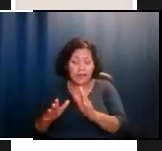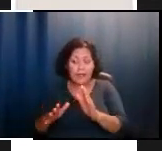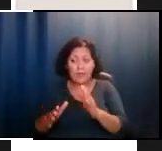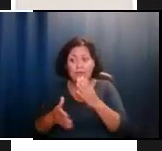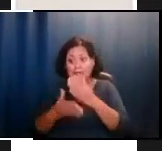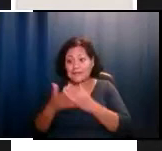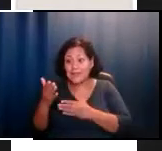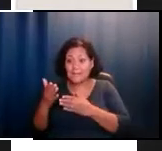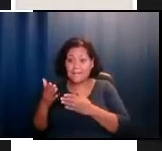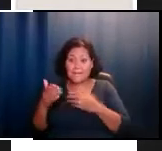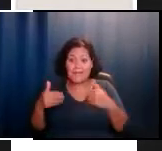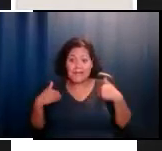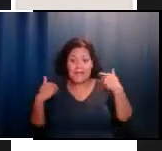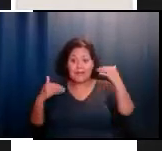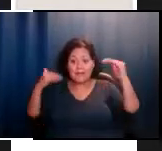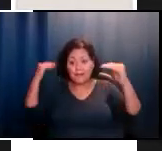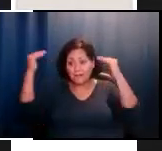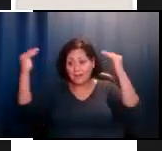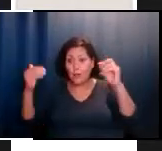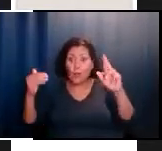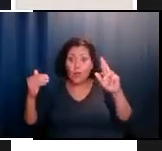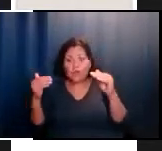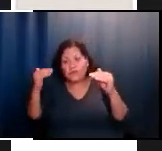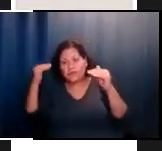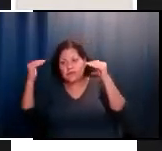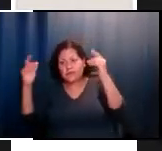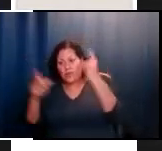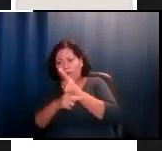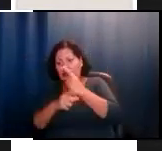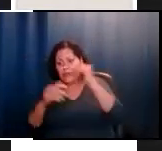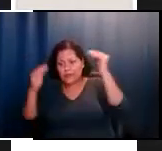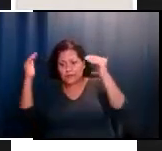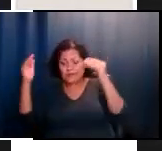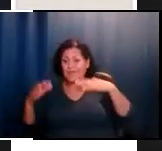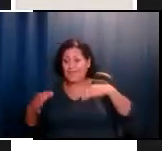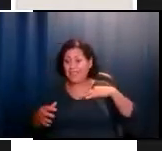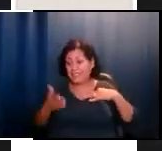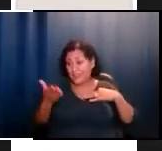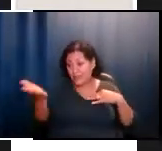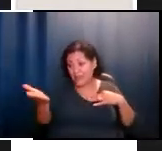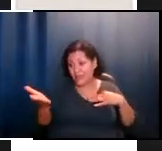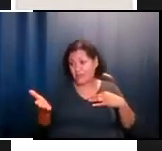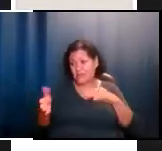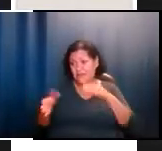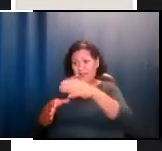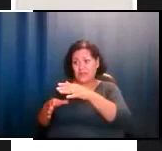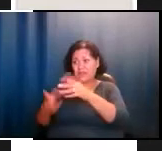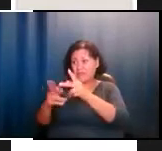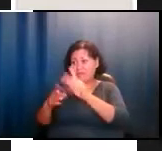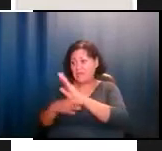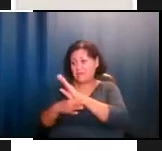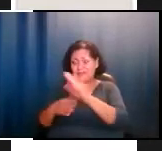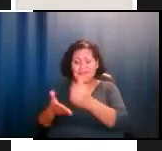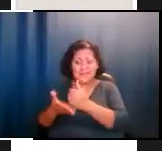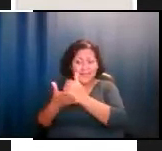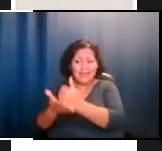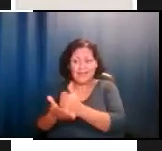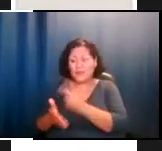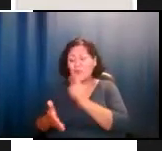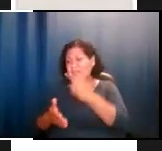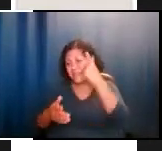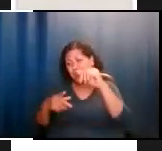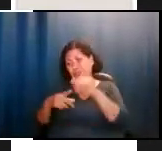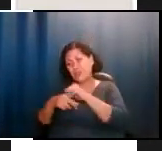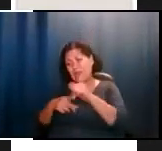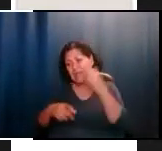some young adults or adults to volunteer here. to help out. It's really for training, and